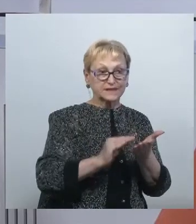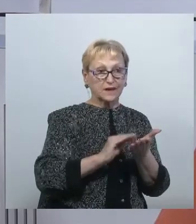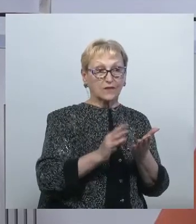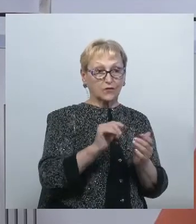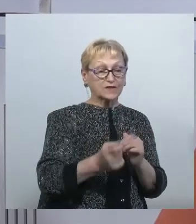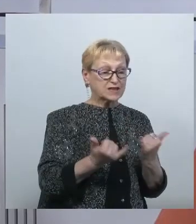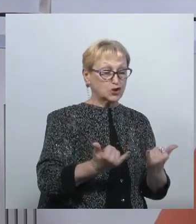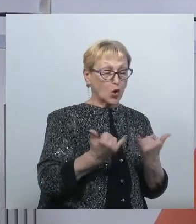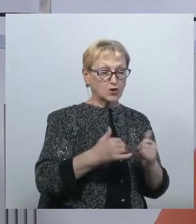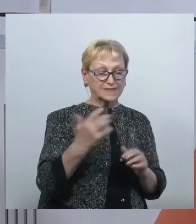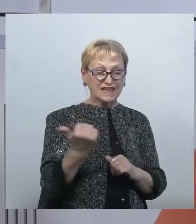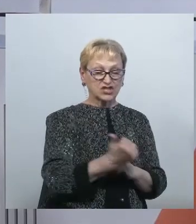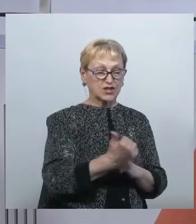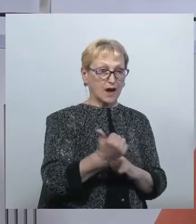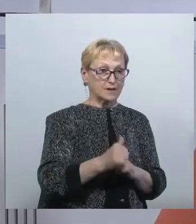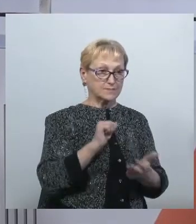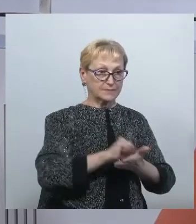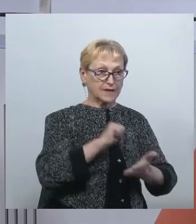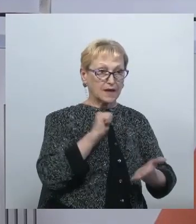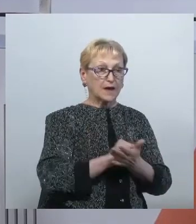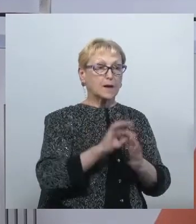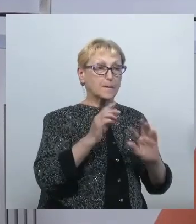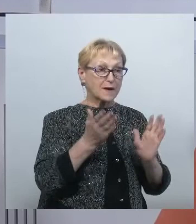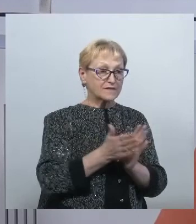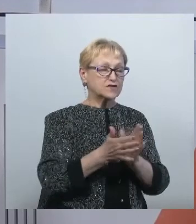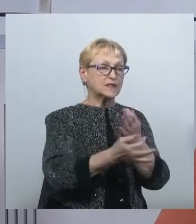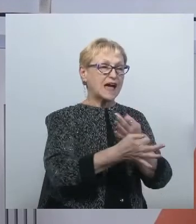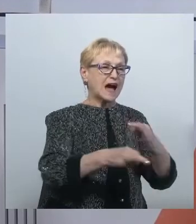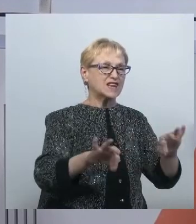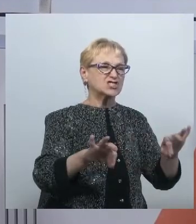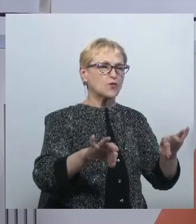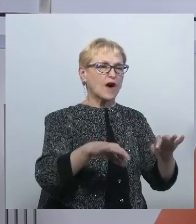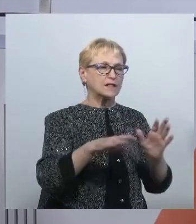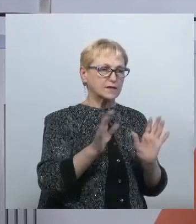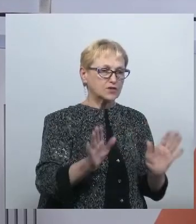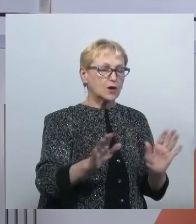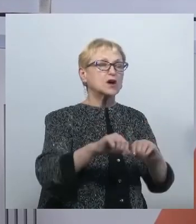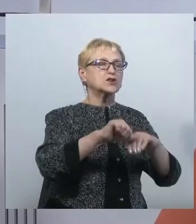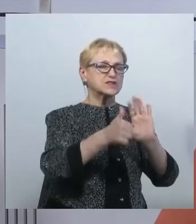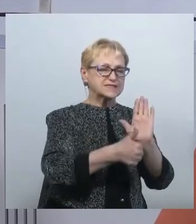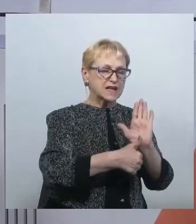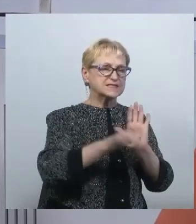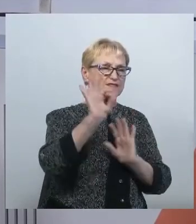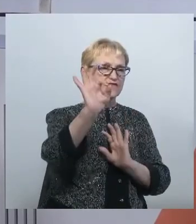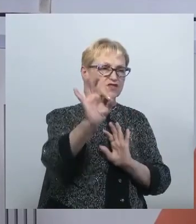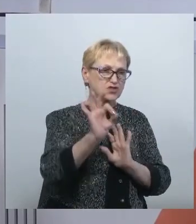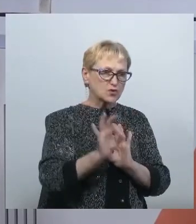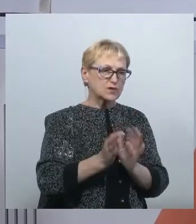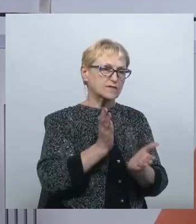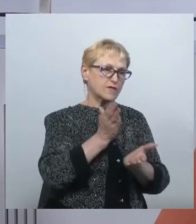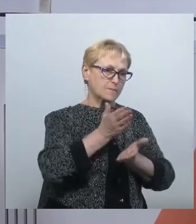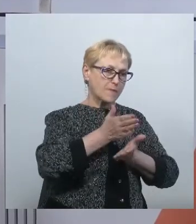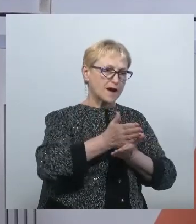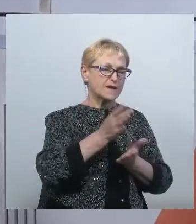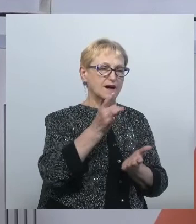take a look at the report which was recently published at our website. We analyzed Ukrainian